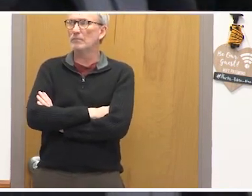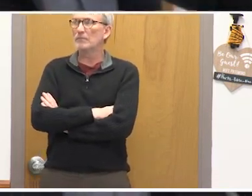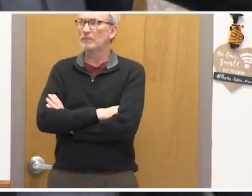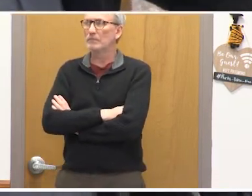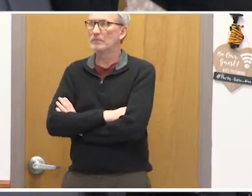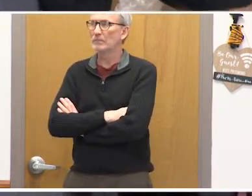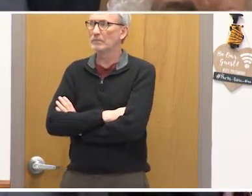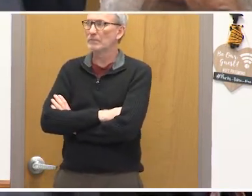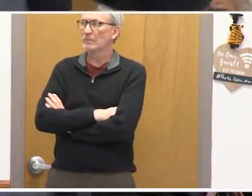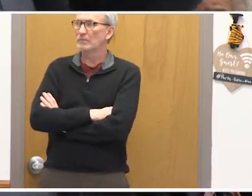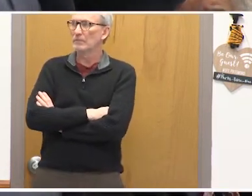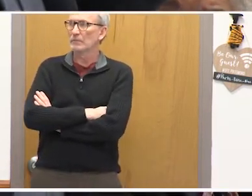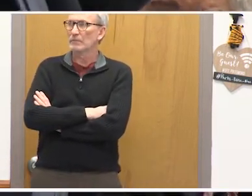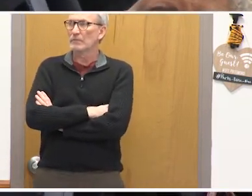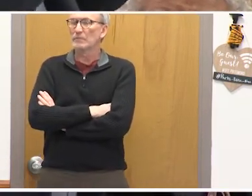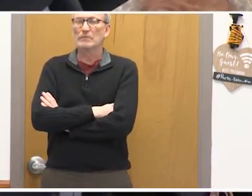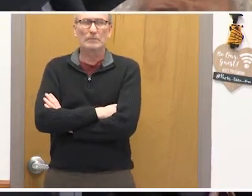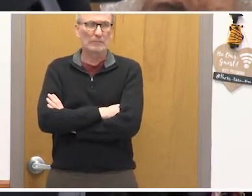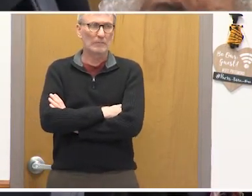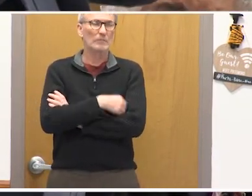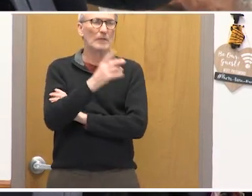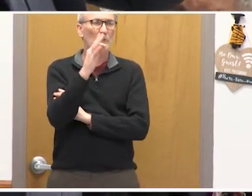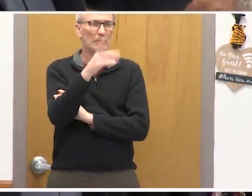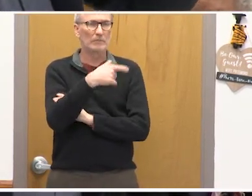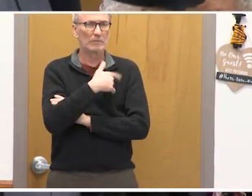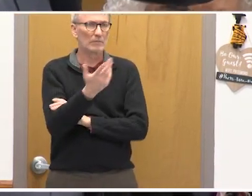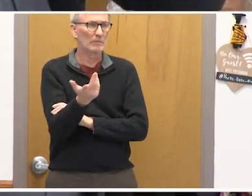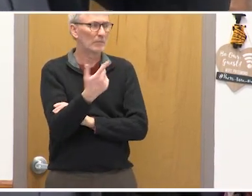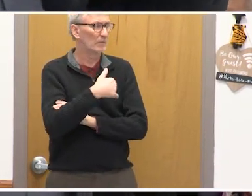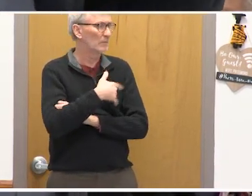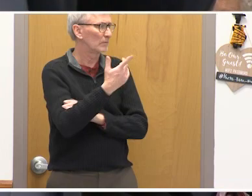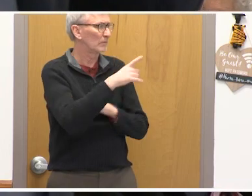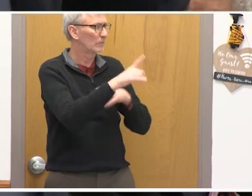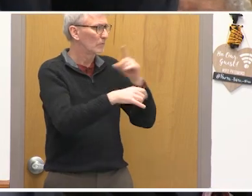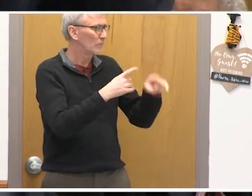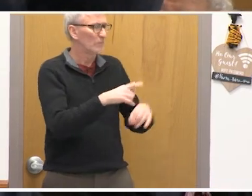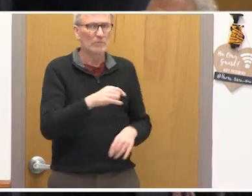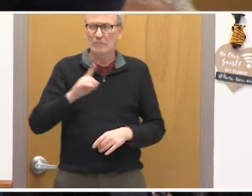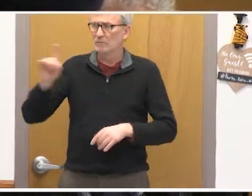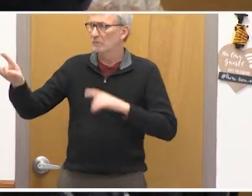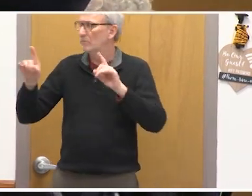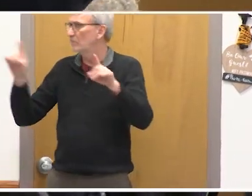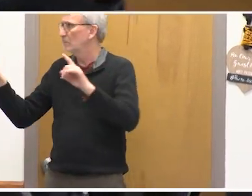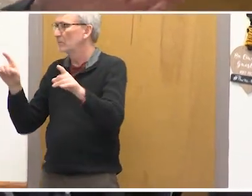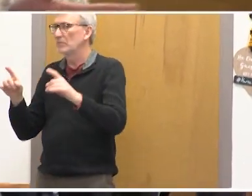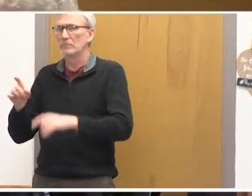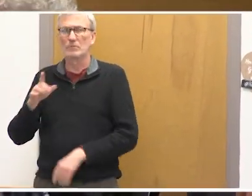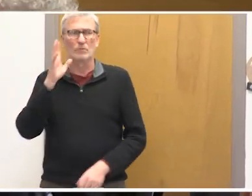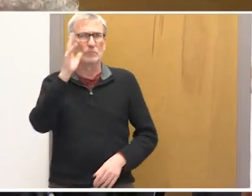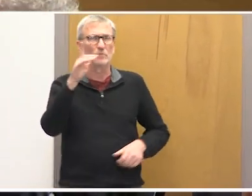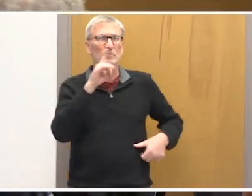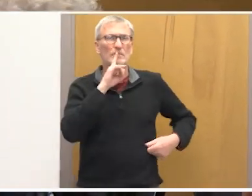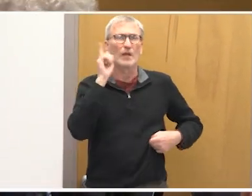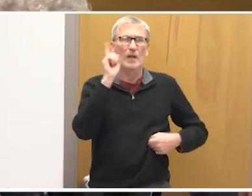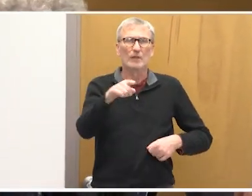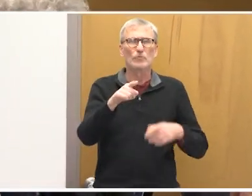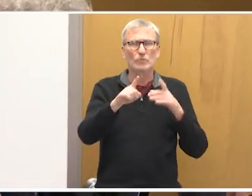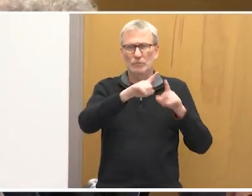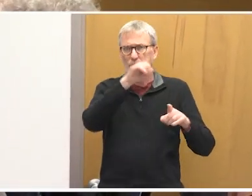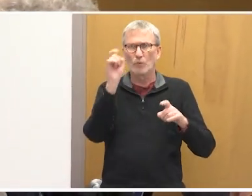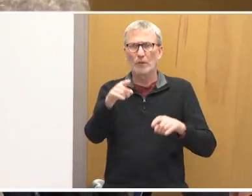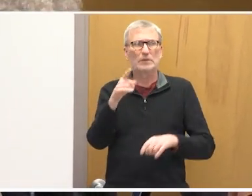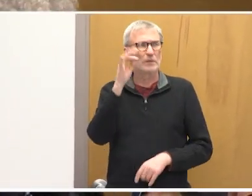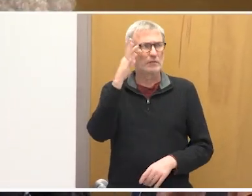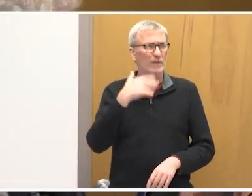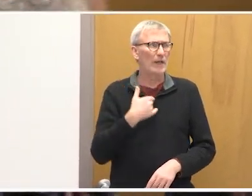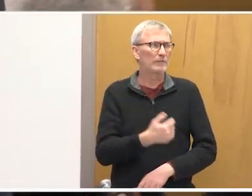questions, feel free to continue to ask them at the boards. Our staff will be happy to try and answer your questions at the boards as well if you